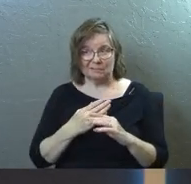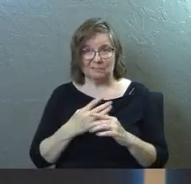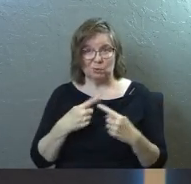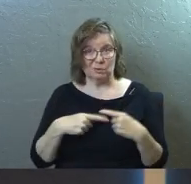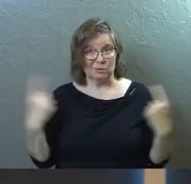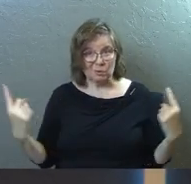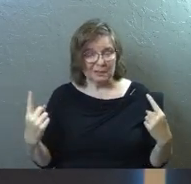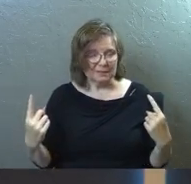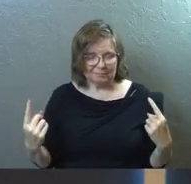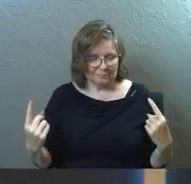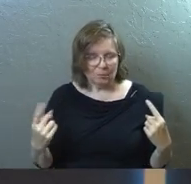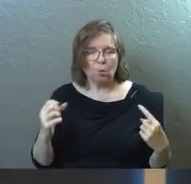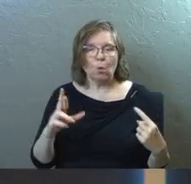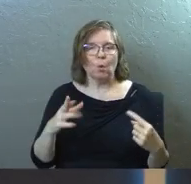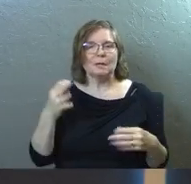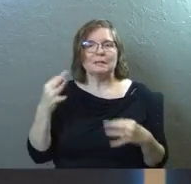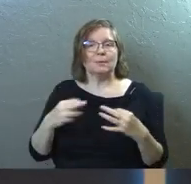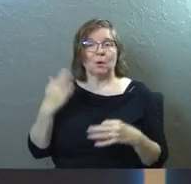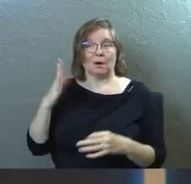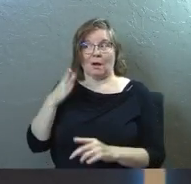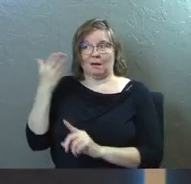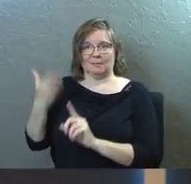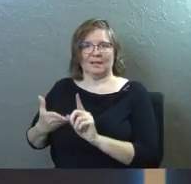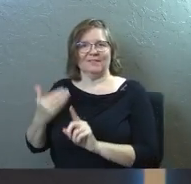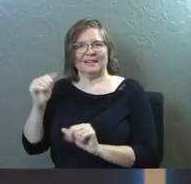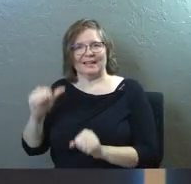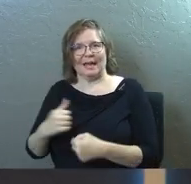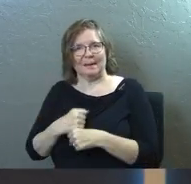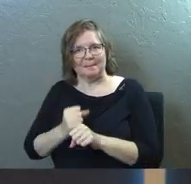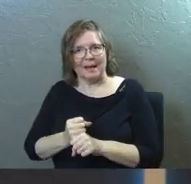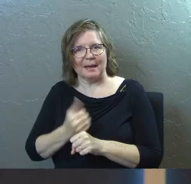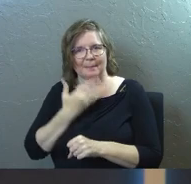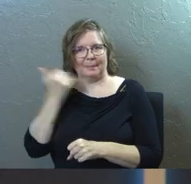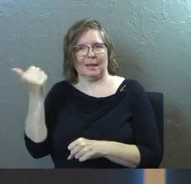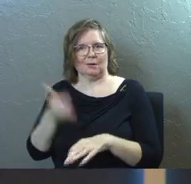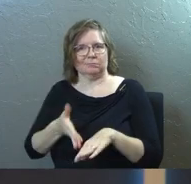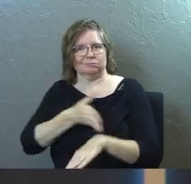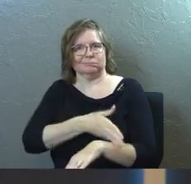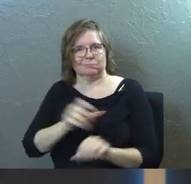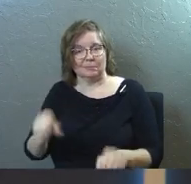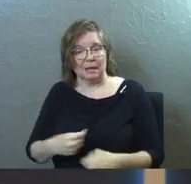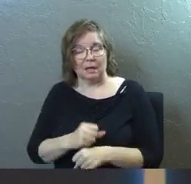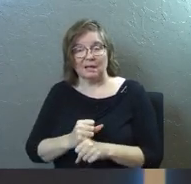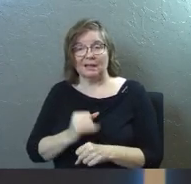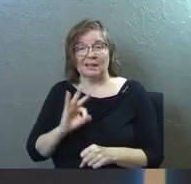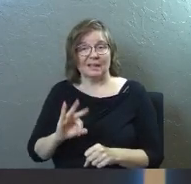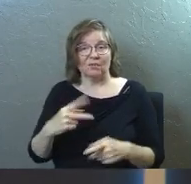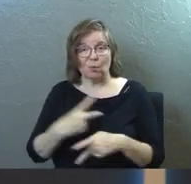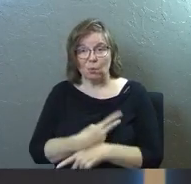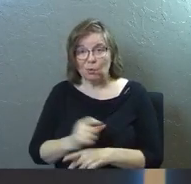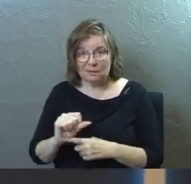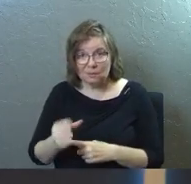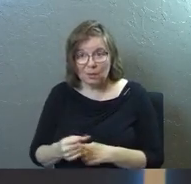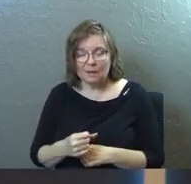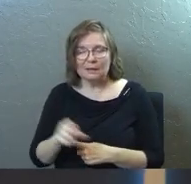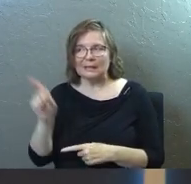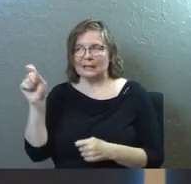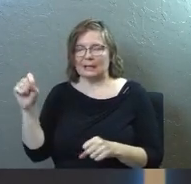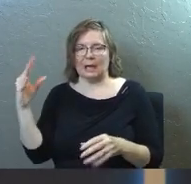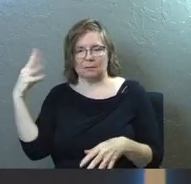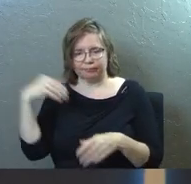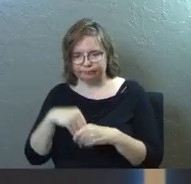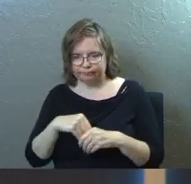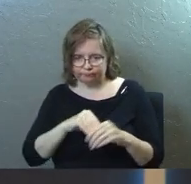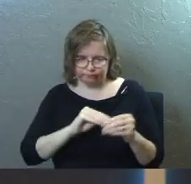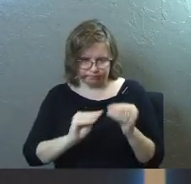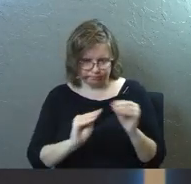he could do a good thing? Or is that just simply who our God is? Is that he brings good always, even when we get in the way?